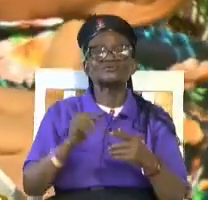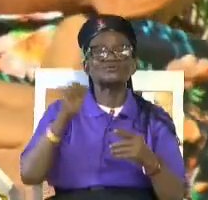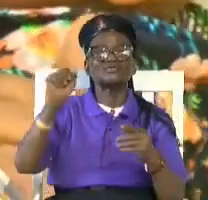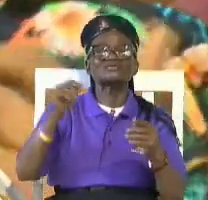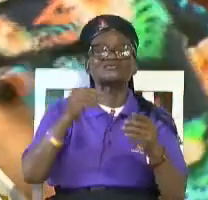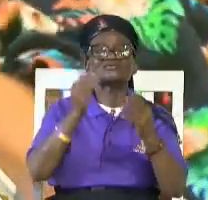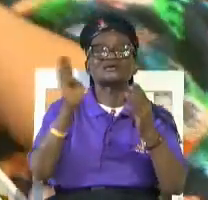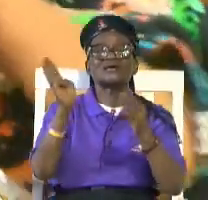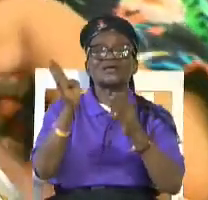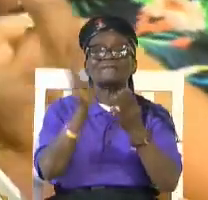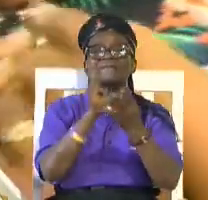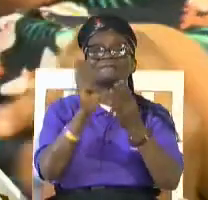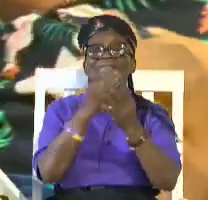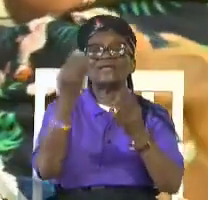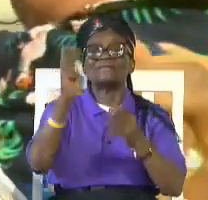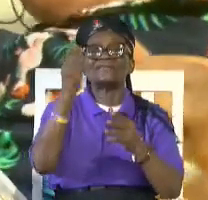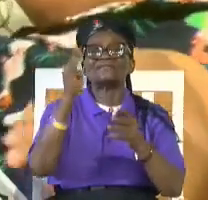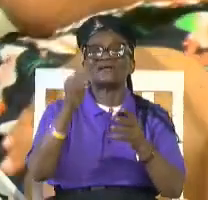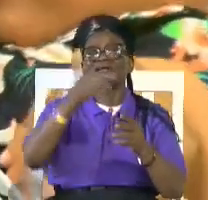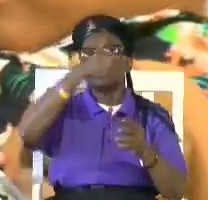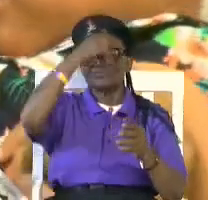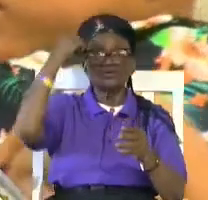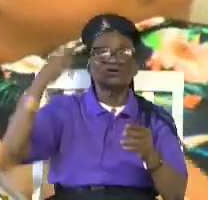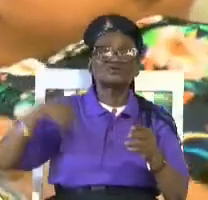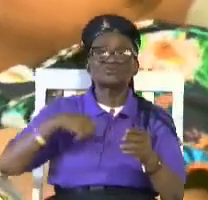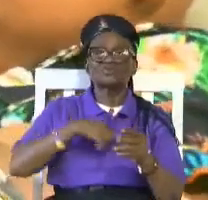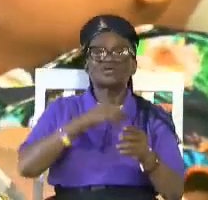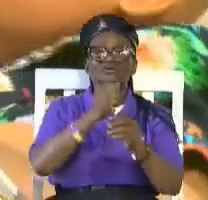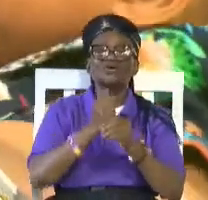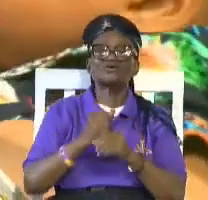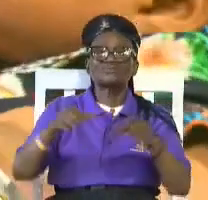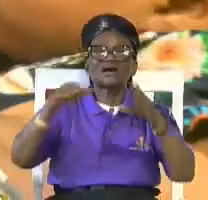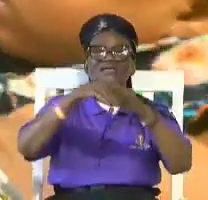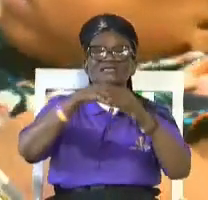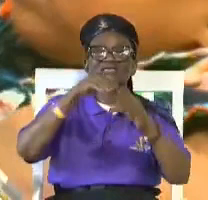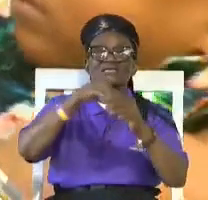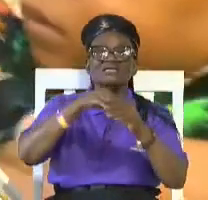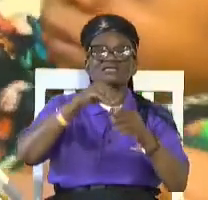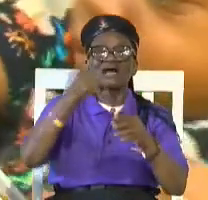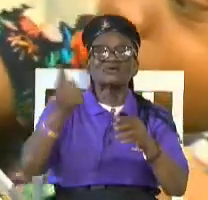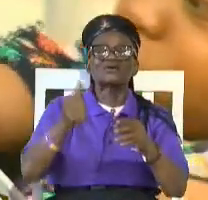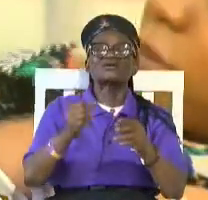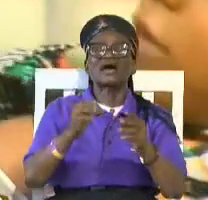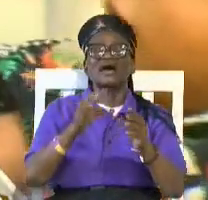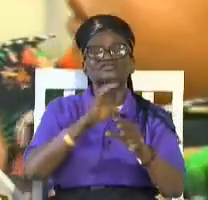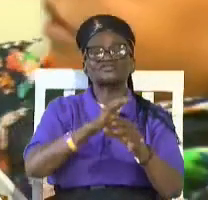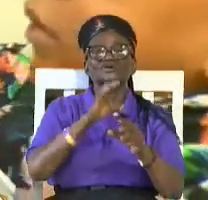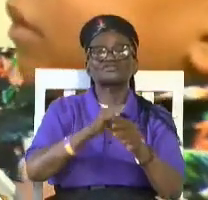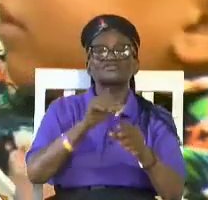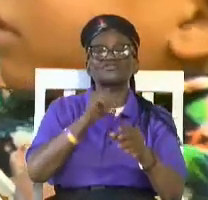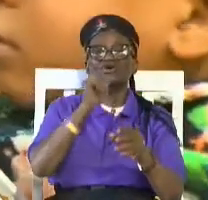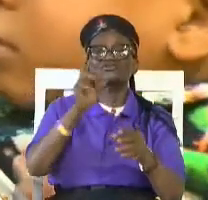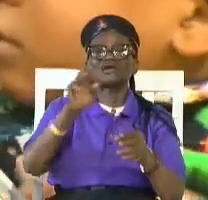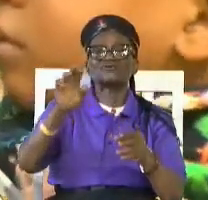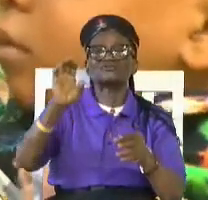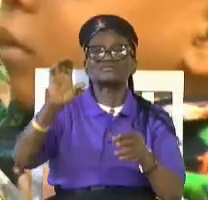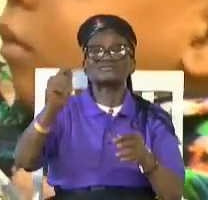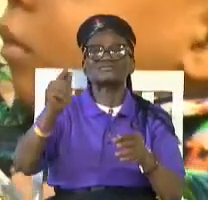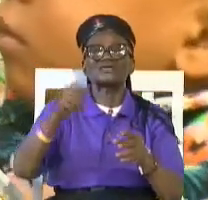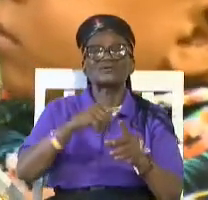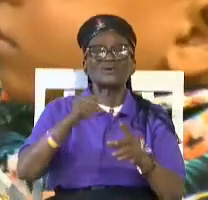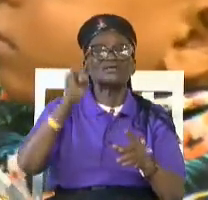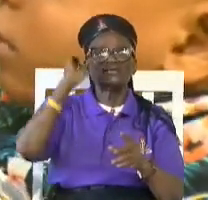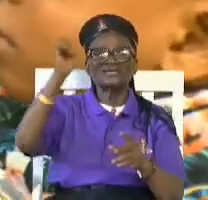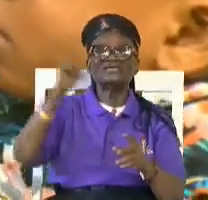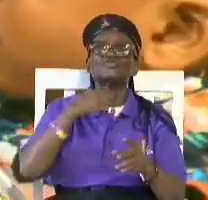because we got married in another church not redeemed. So when he told me, I asked him, where could